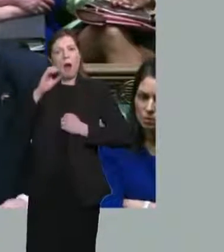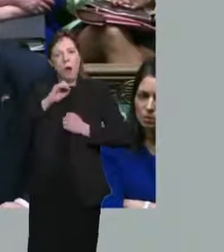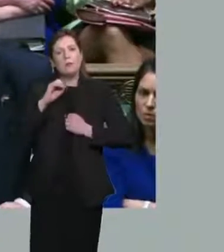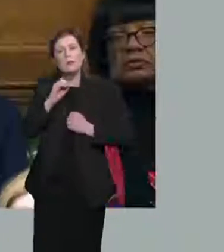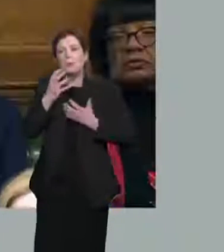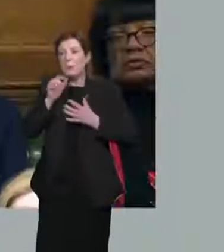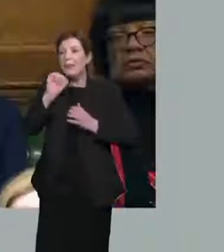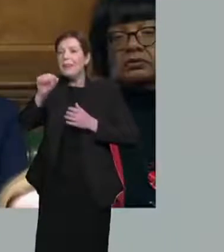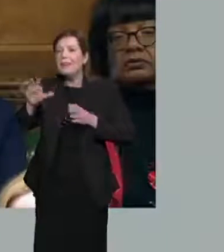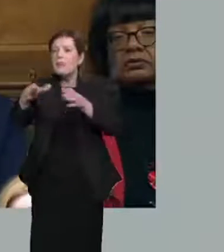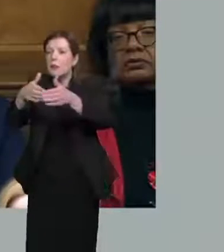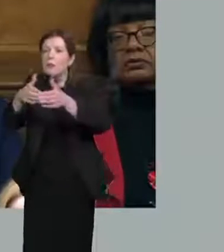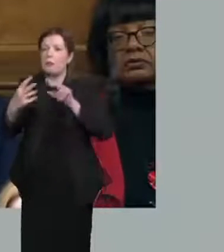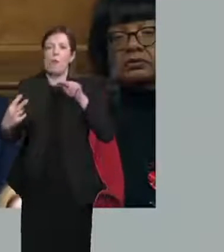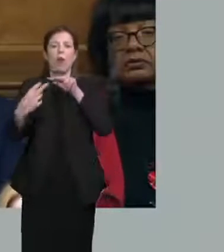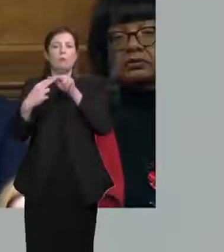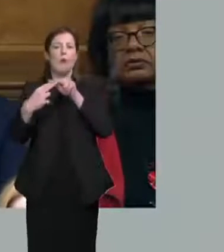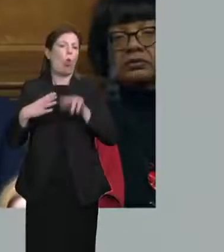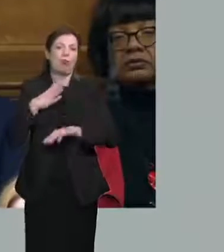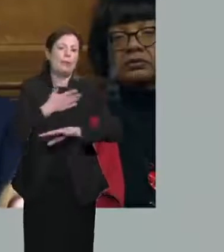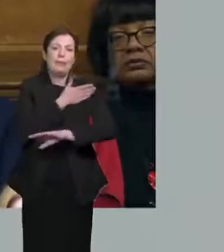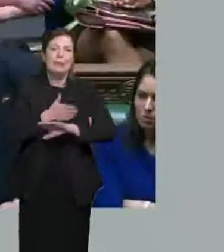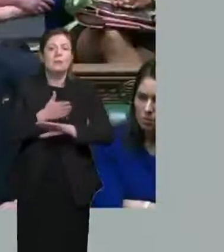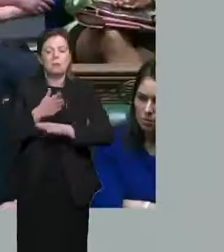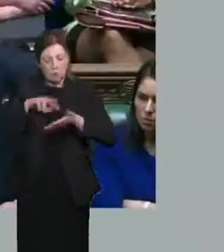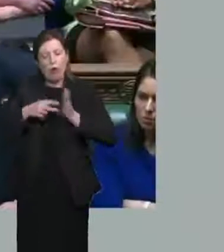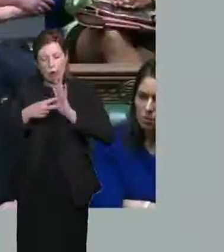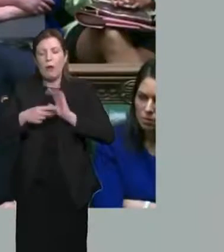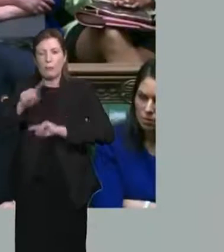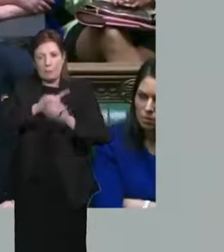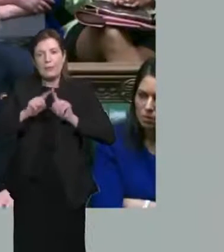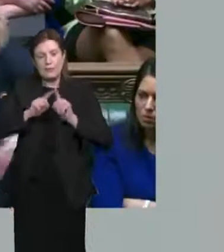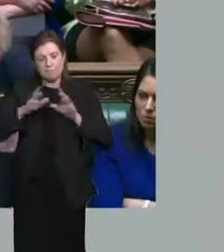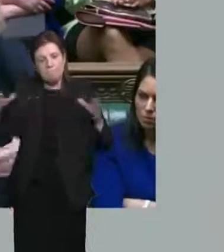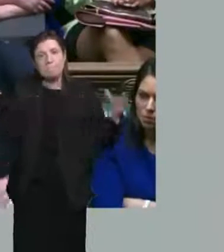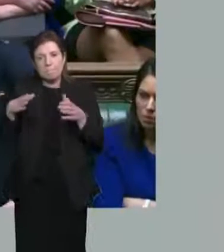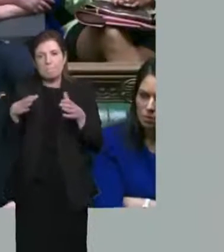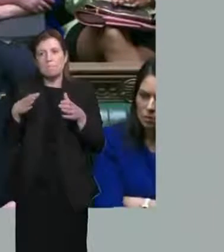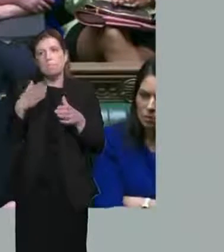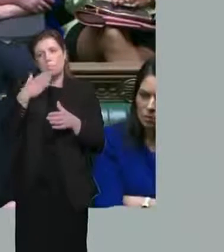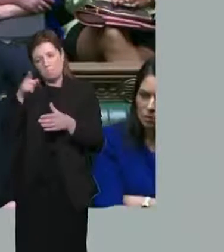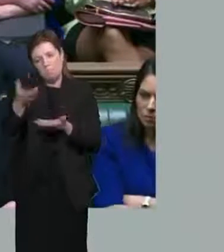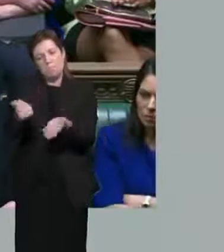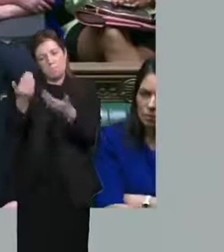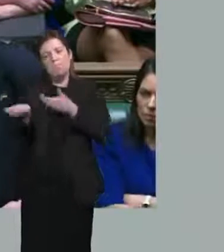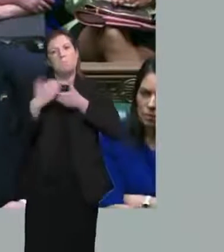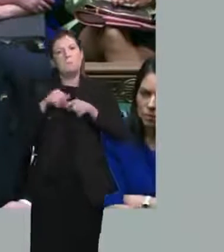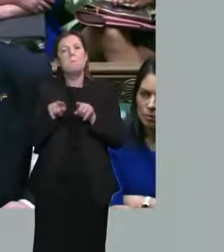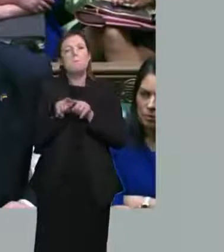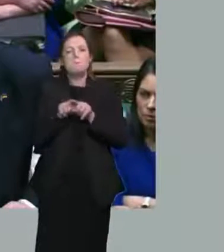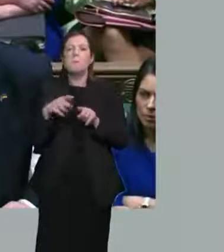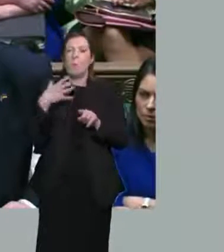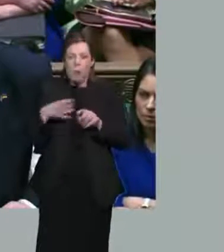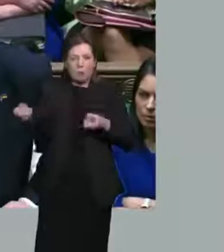with the group concerned to make sure that we have a proper meeting, and I hope very much that she will be there and we'll be able to